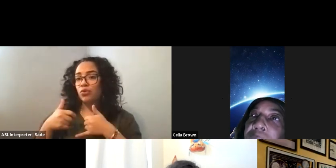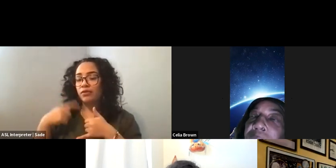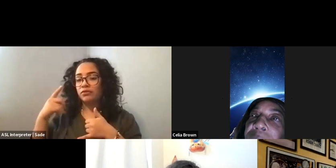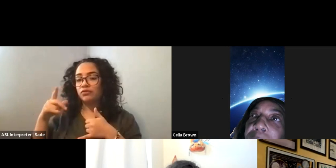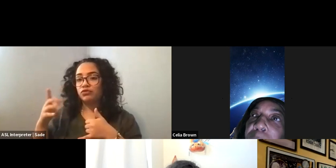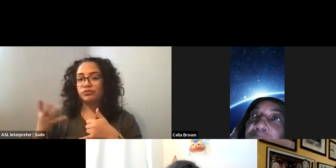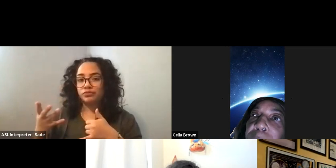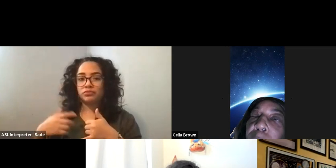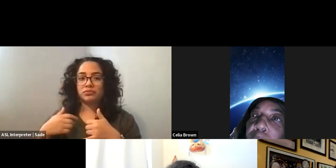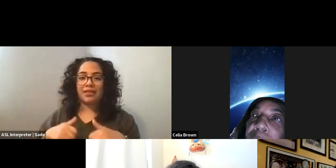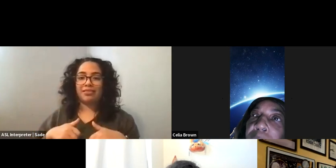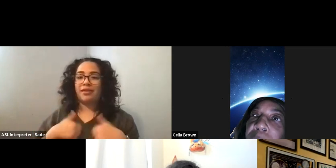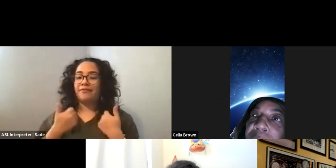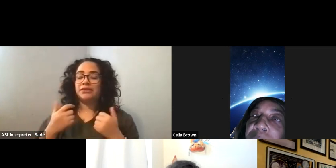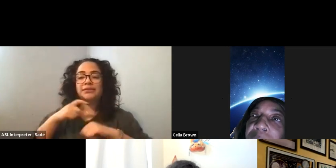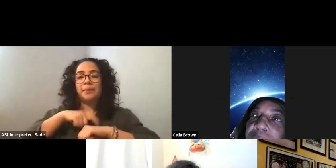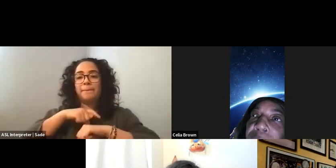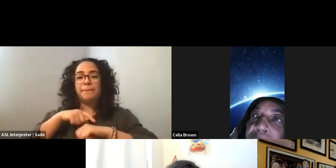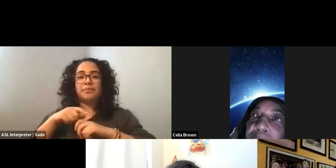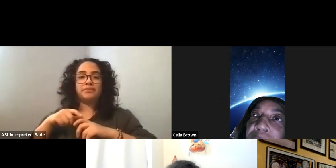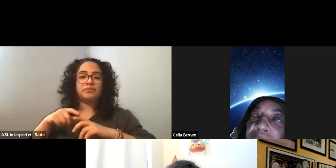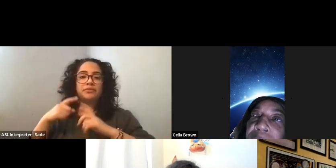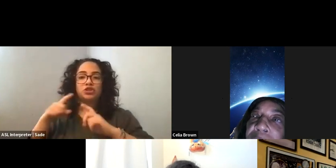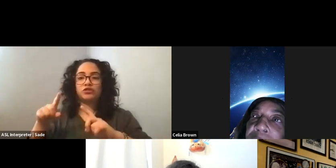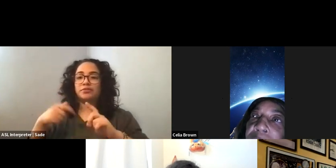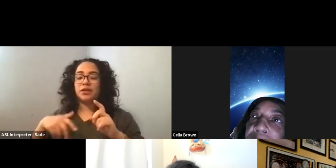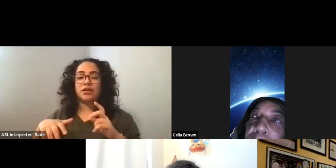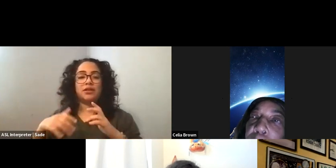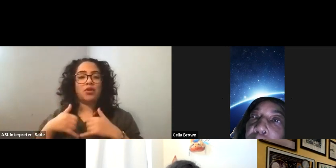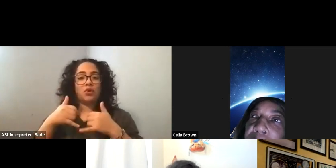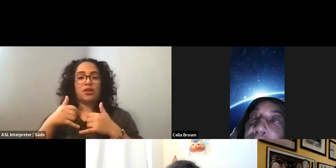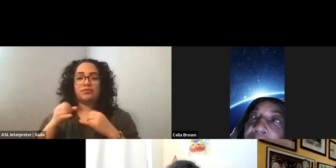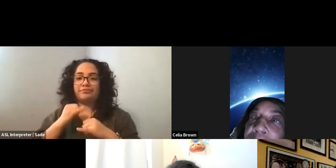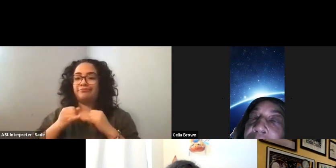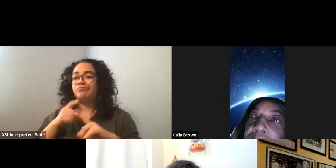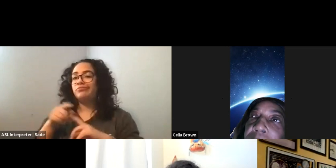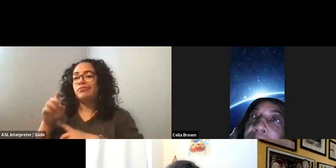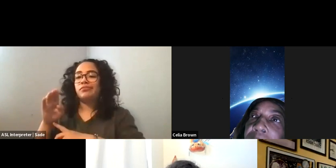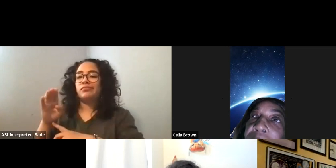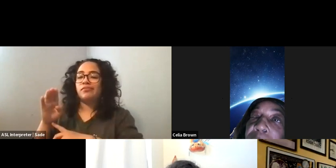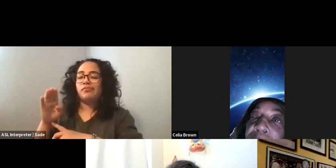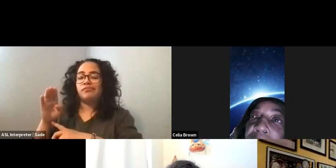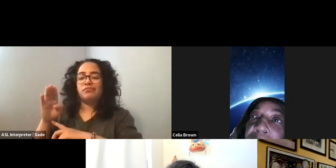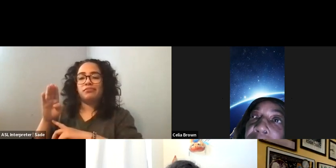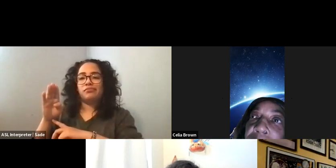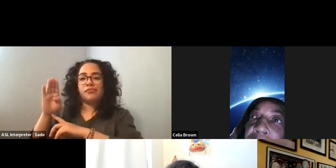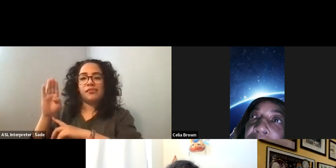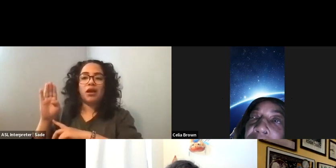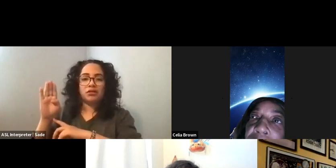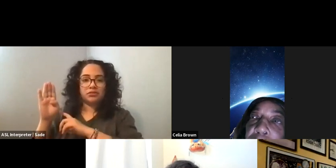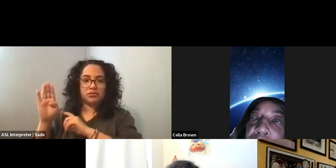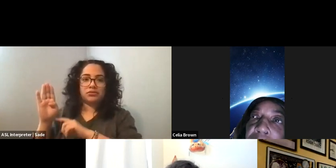a Lifetime Achievement Award that was at the last Alternatives in Boston, Mass. And recently at